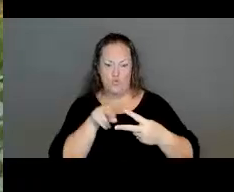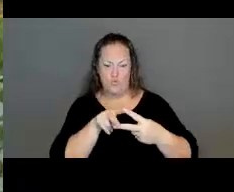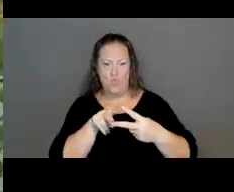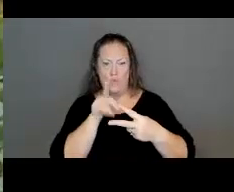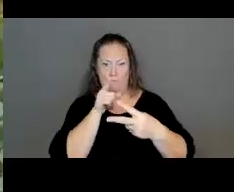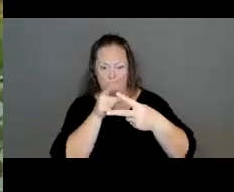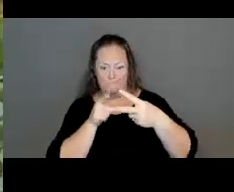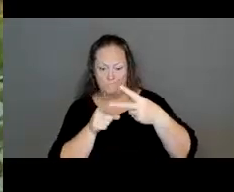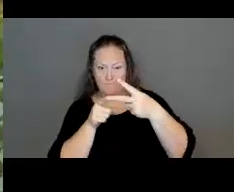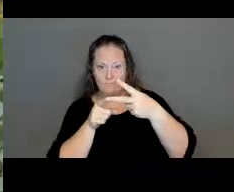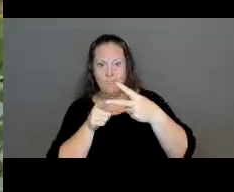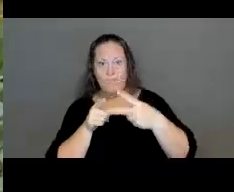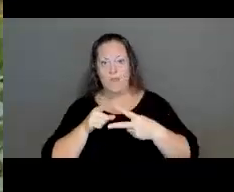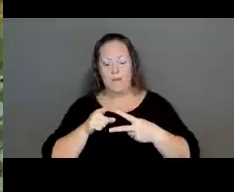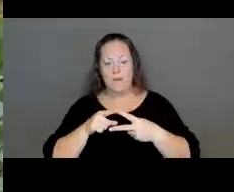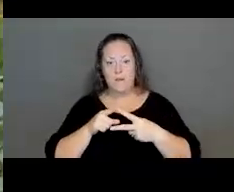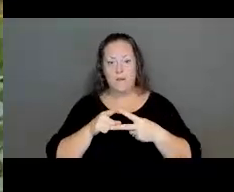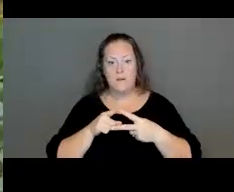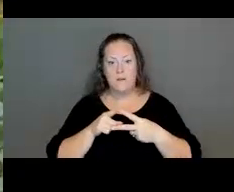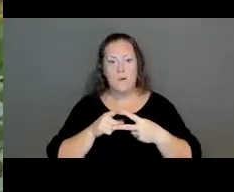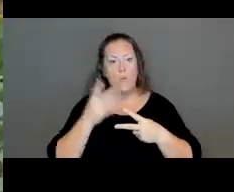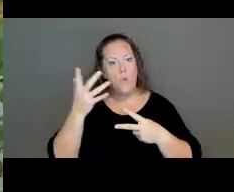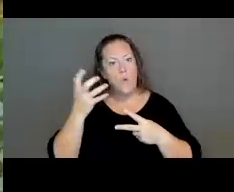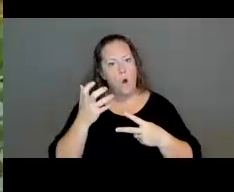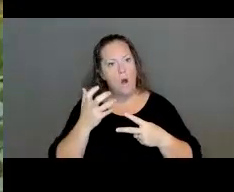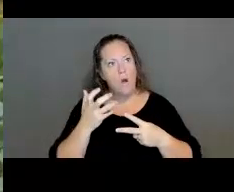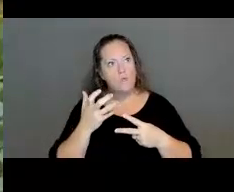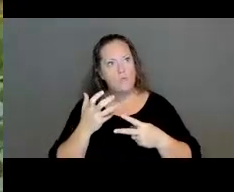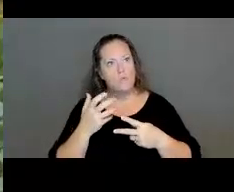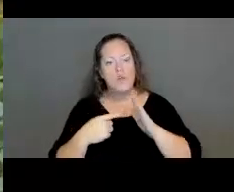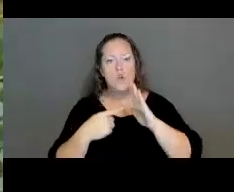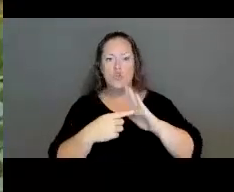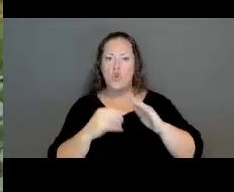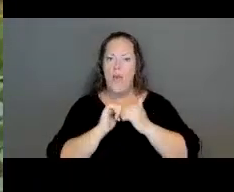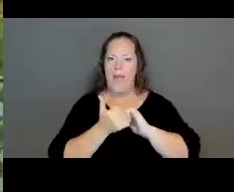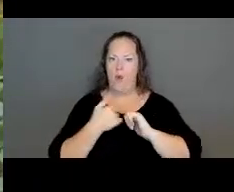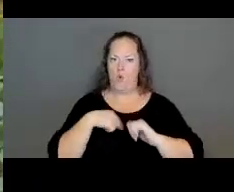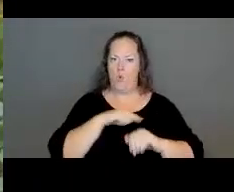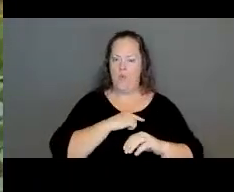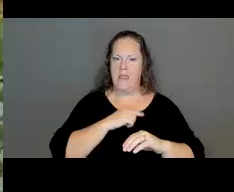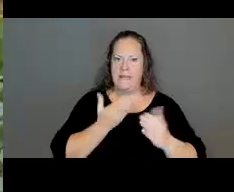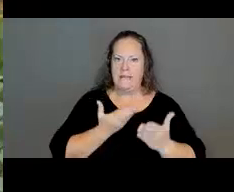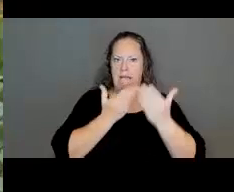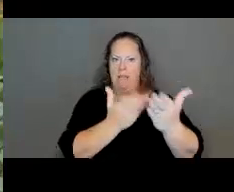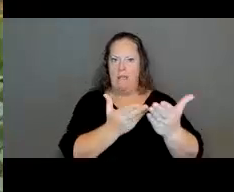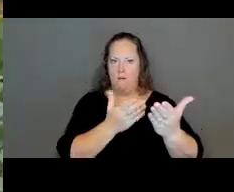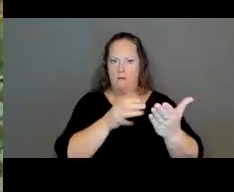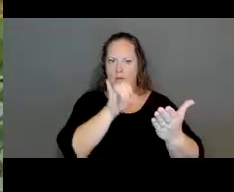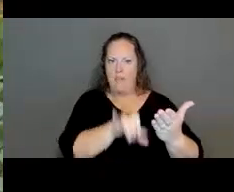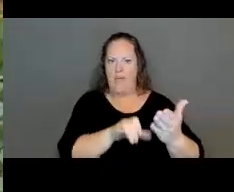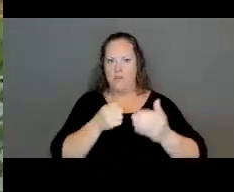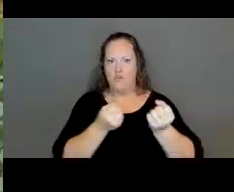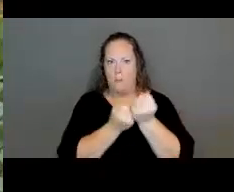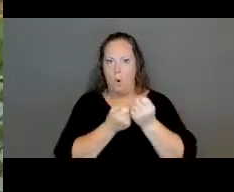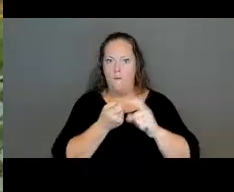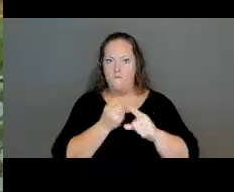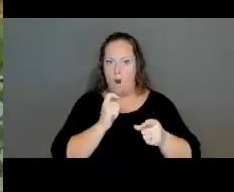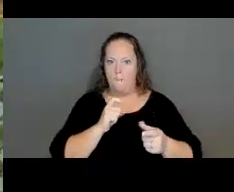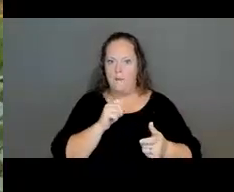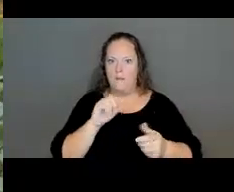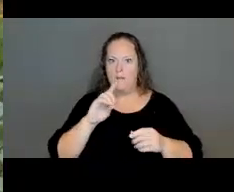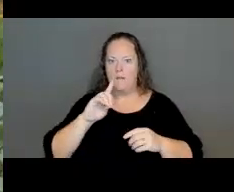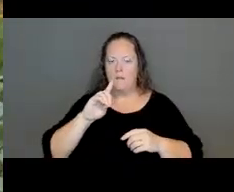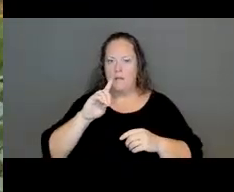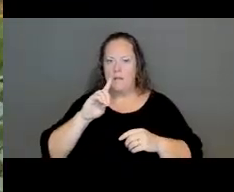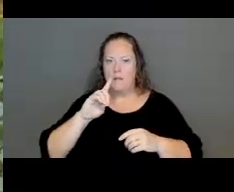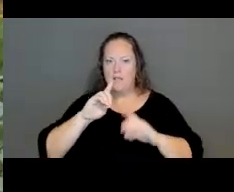we use this to deliver support from the Department of Agriculture. But also, I think a lot of